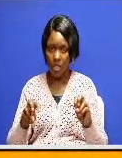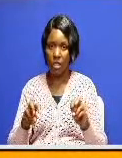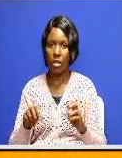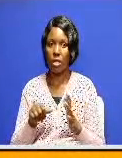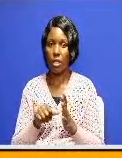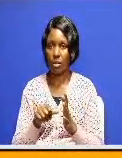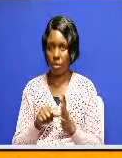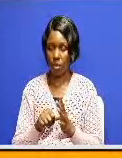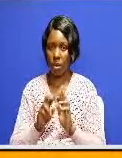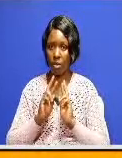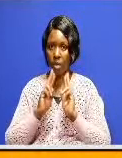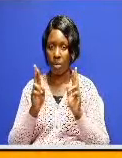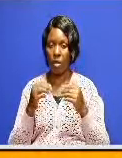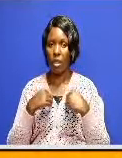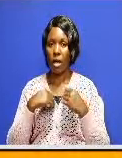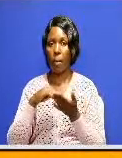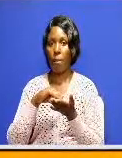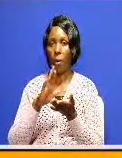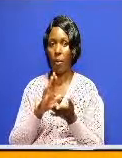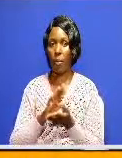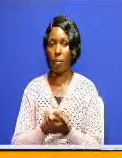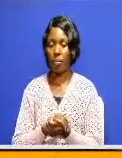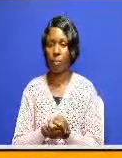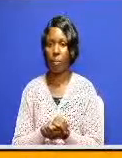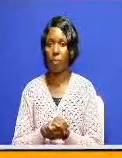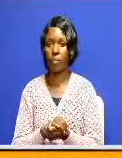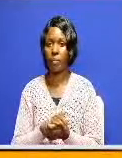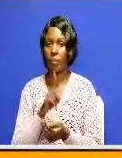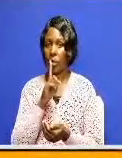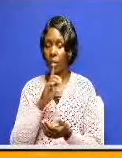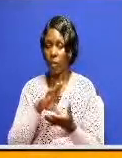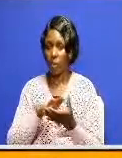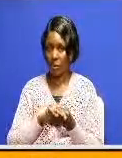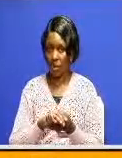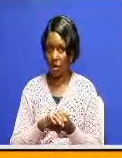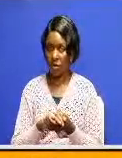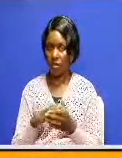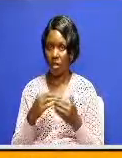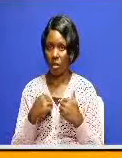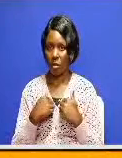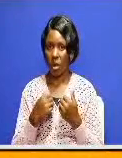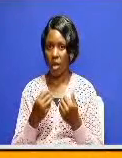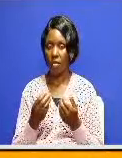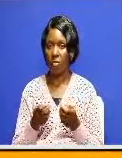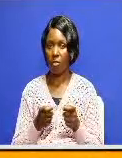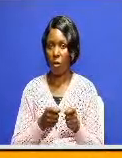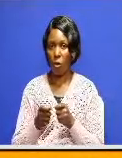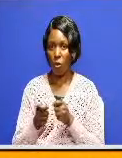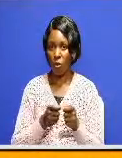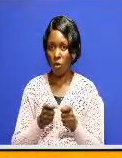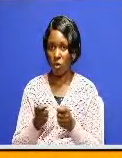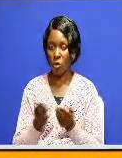na kutue kawerune kunye wada mibo. We believe that you are running a police service, not a police force.